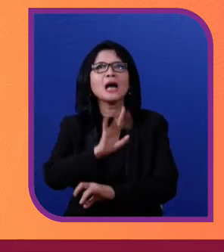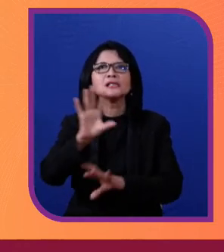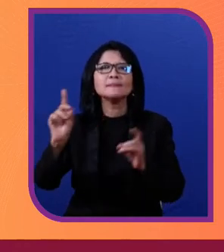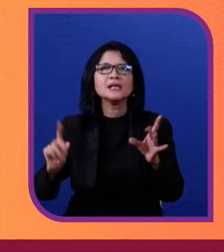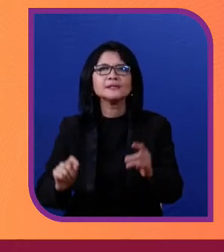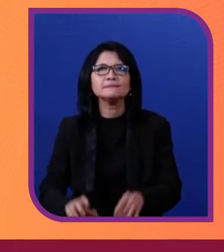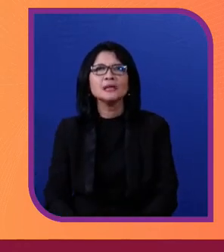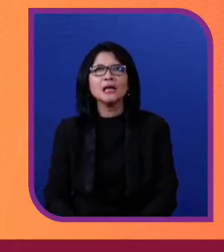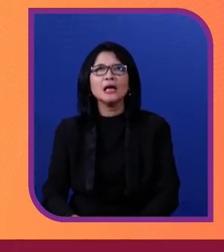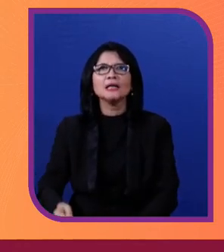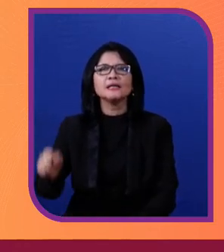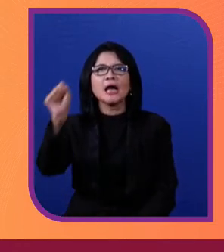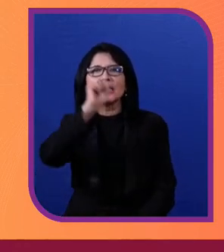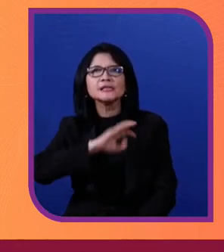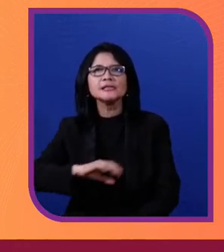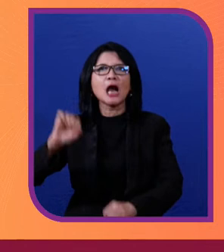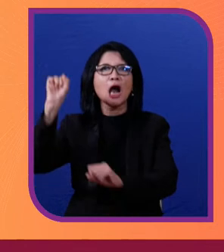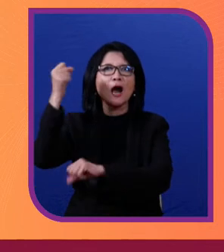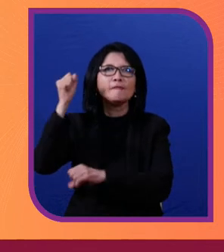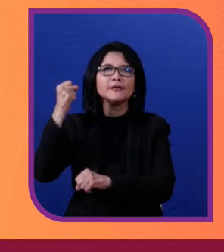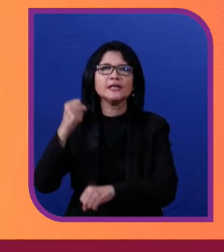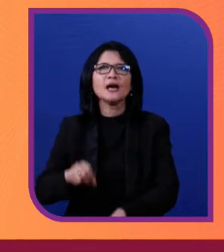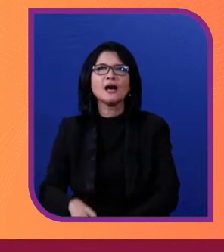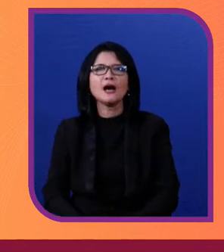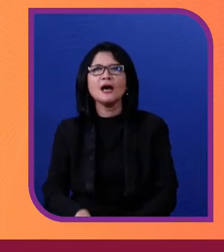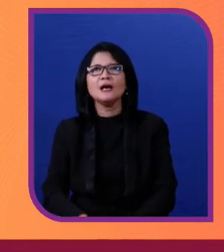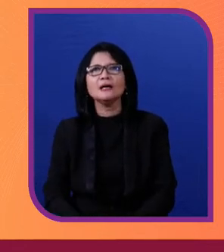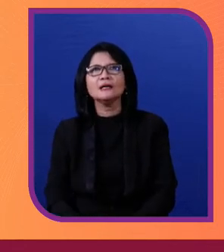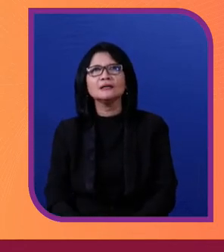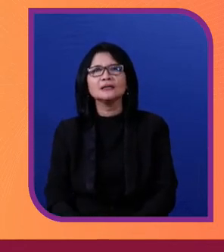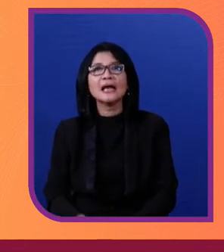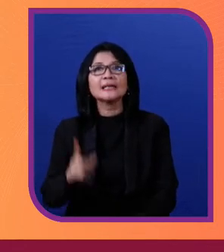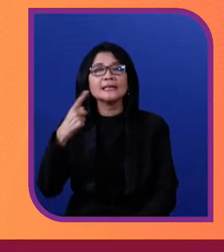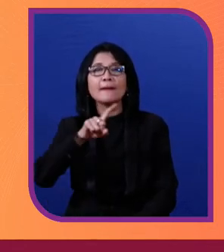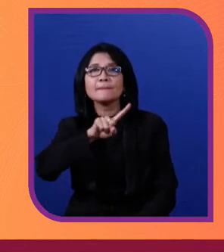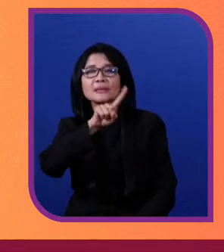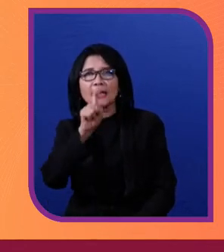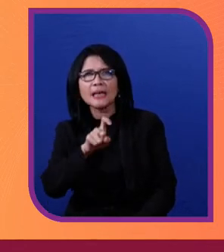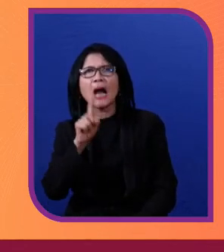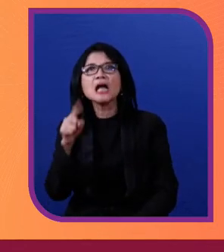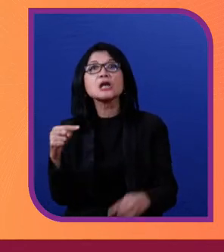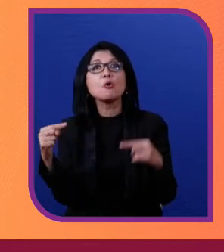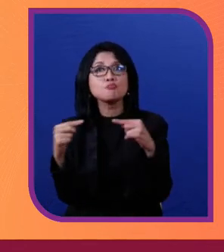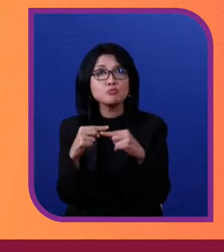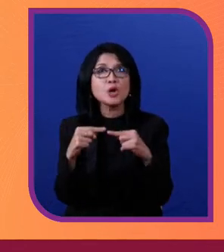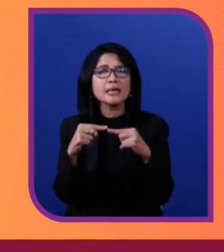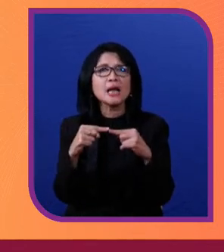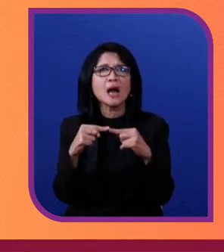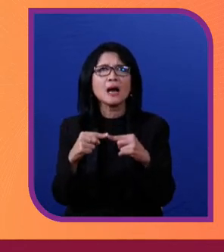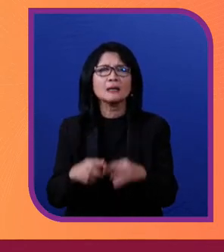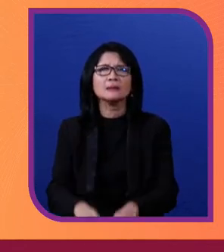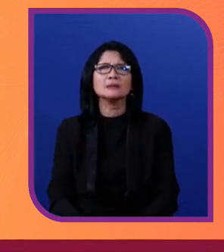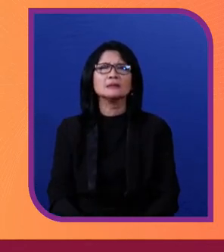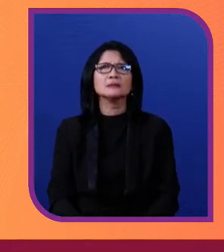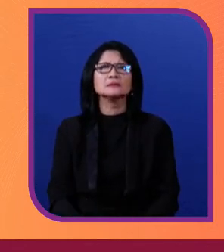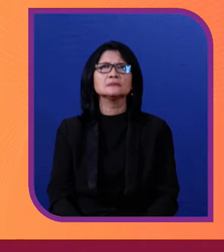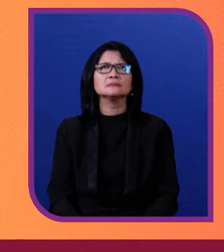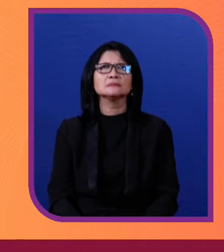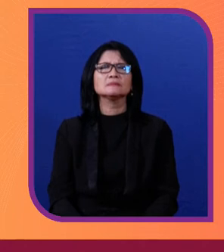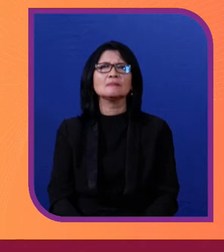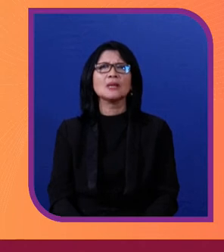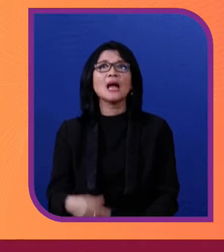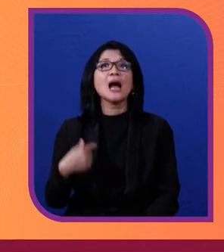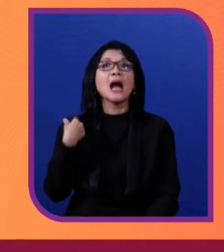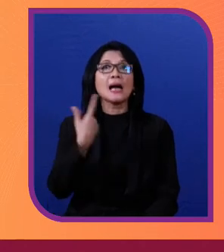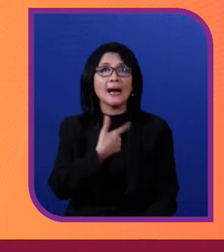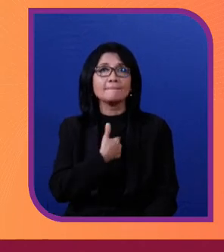for each Freddy Freddy topikal eh UI Arbi Nasty perreo AC Advisor What